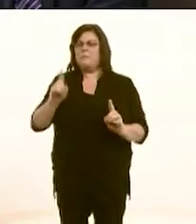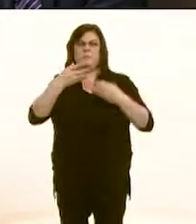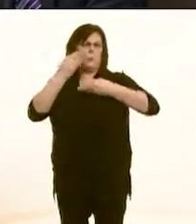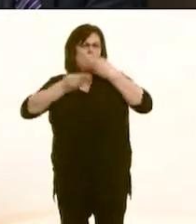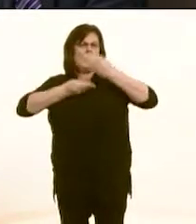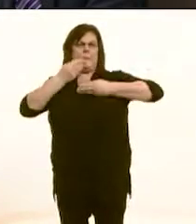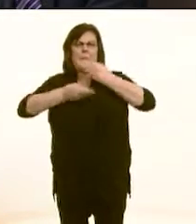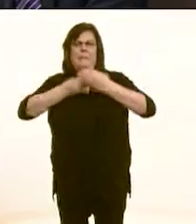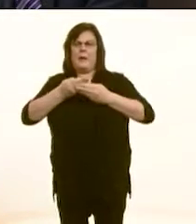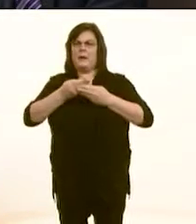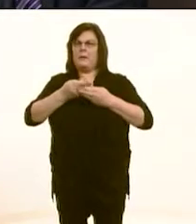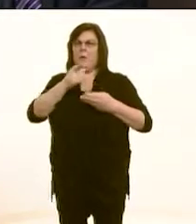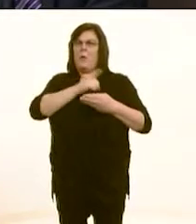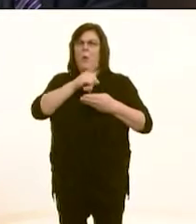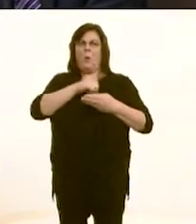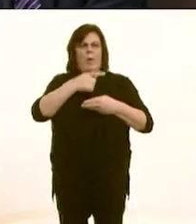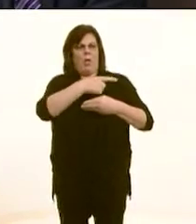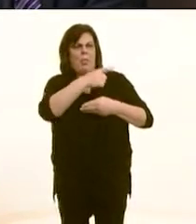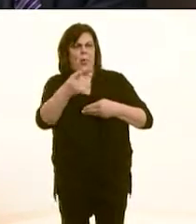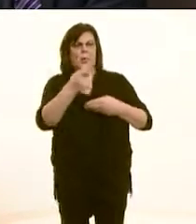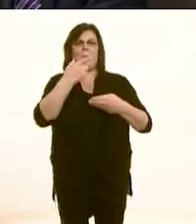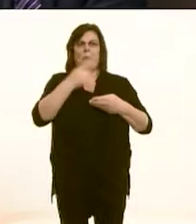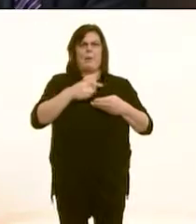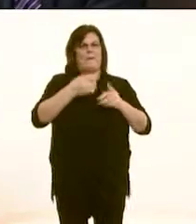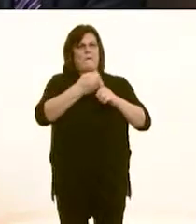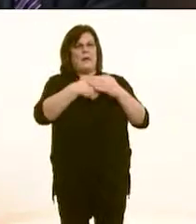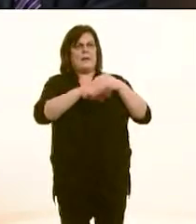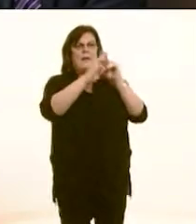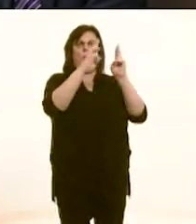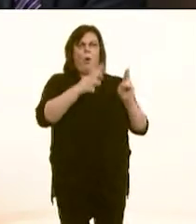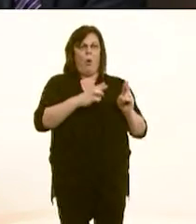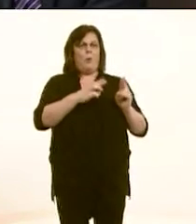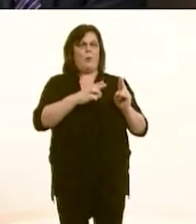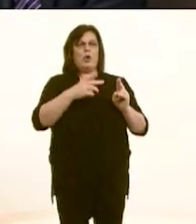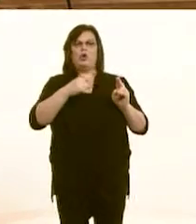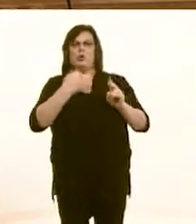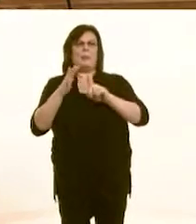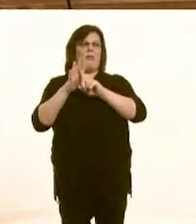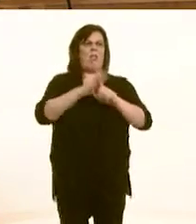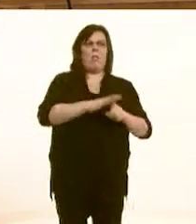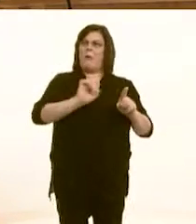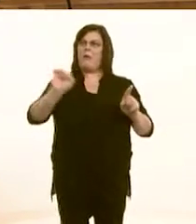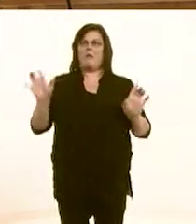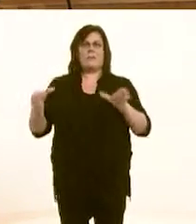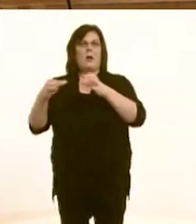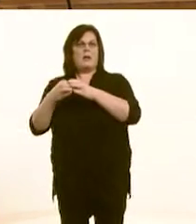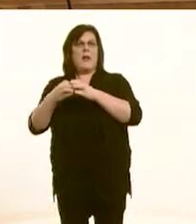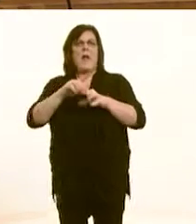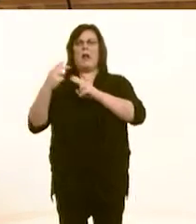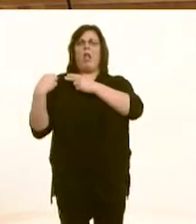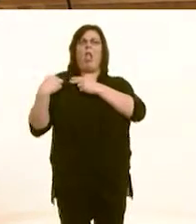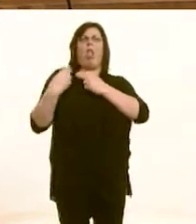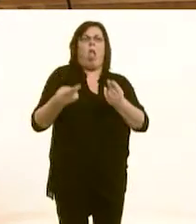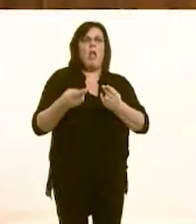explain why it is that those who are victims of domestic violence should be penalised financially by his party and tries to shift the blame onto us as